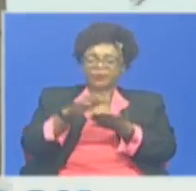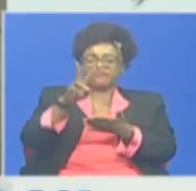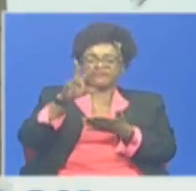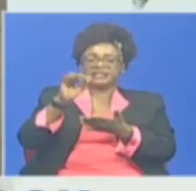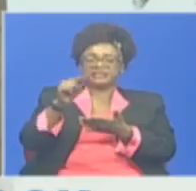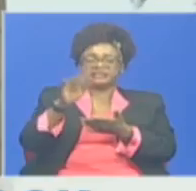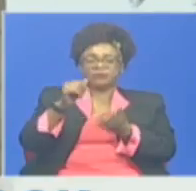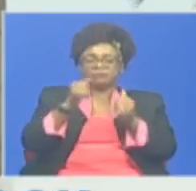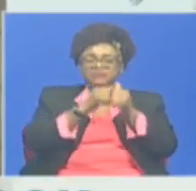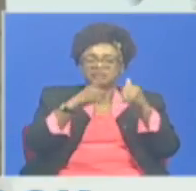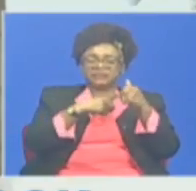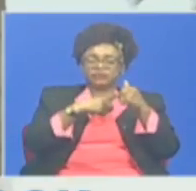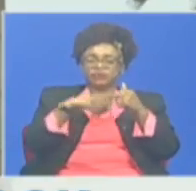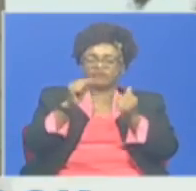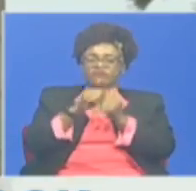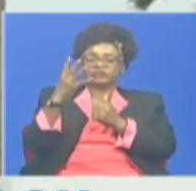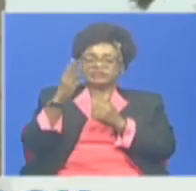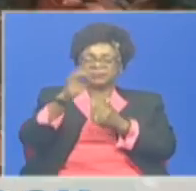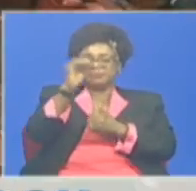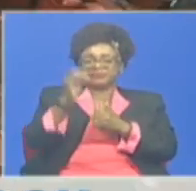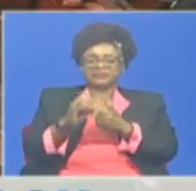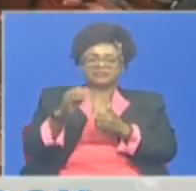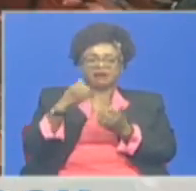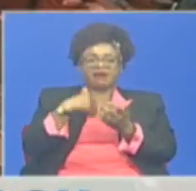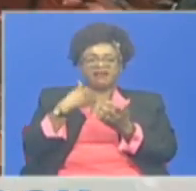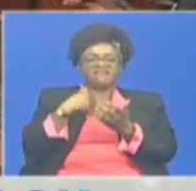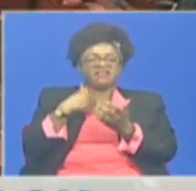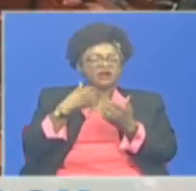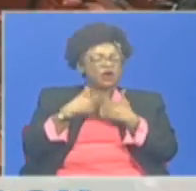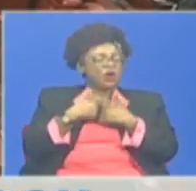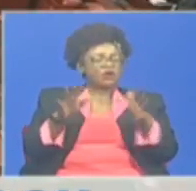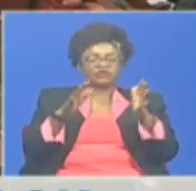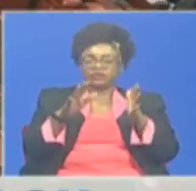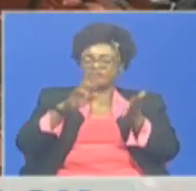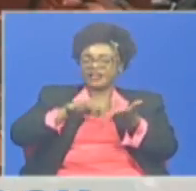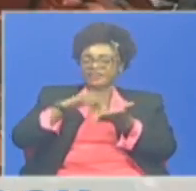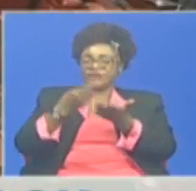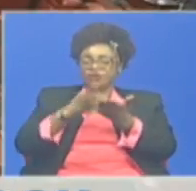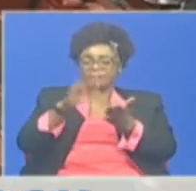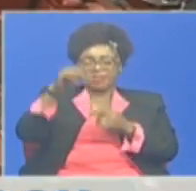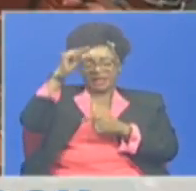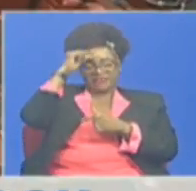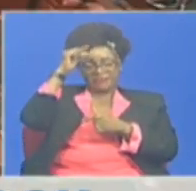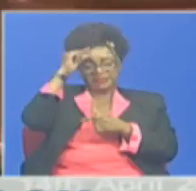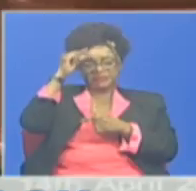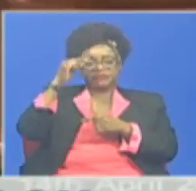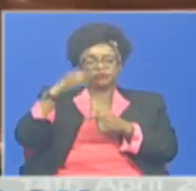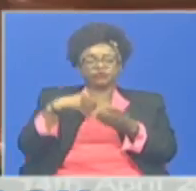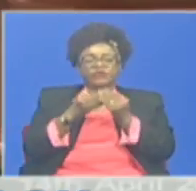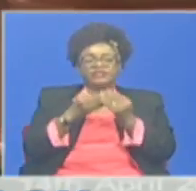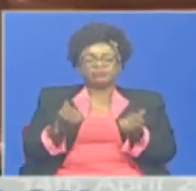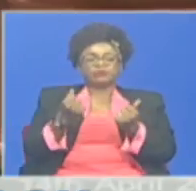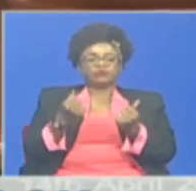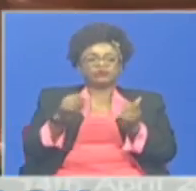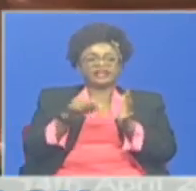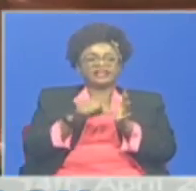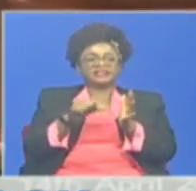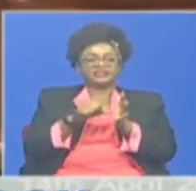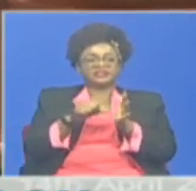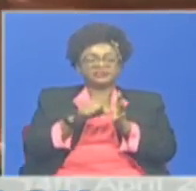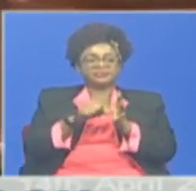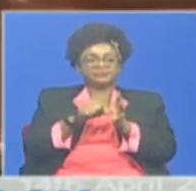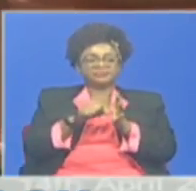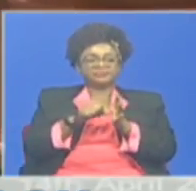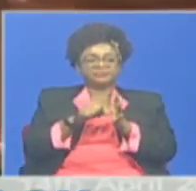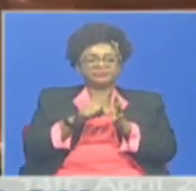to 14%, citing loss of much-needed revenue by the government to respond to the crisis. The most reliable